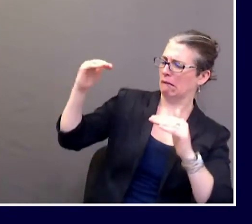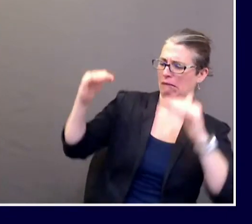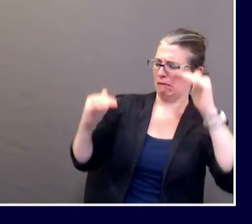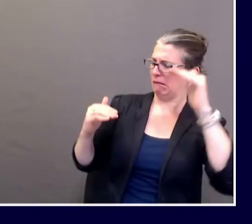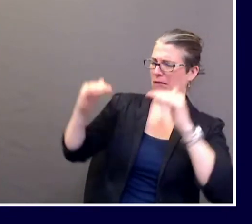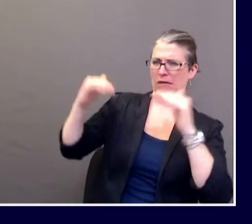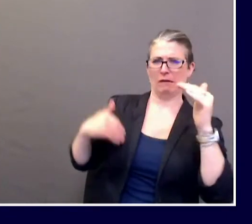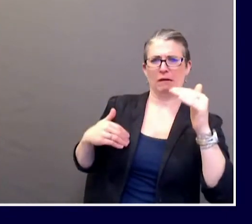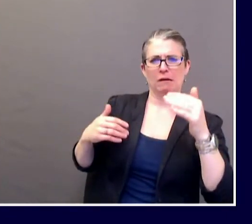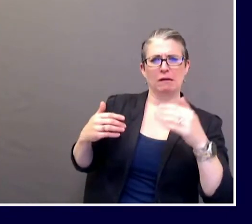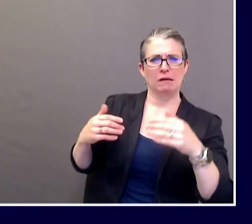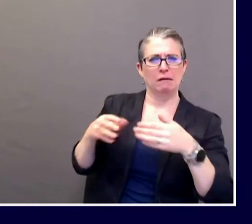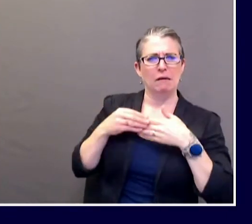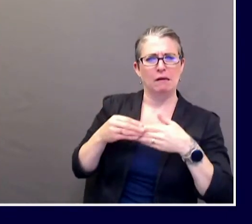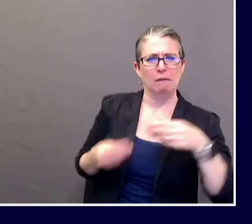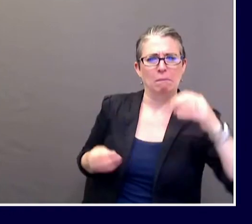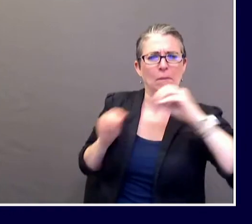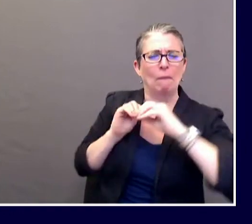you thinking of?